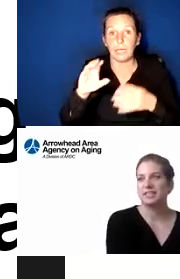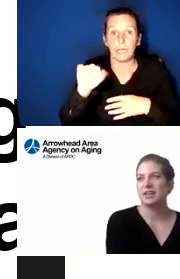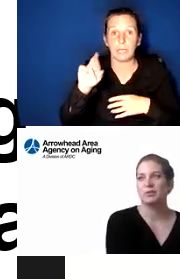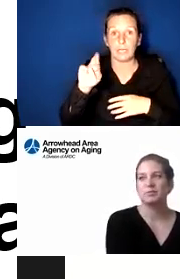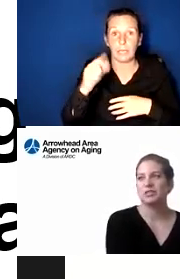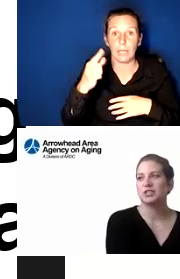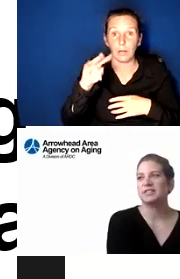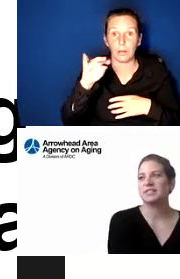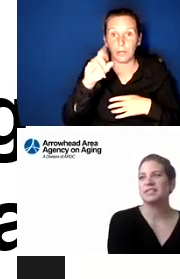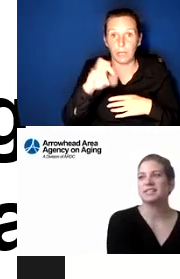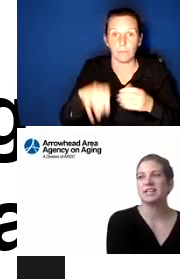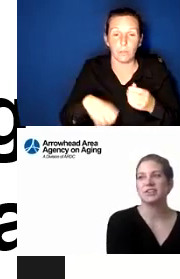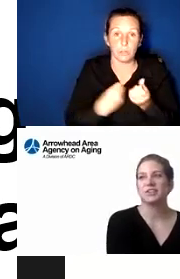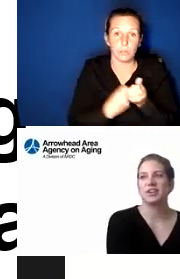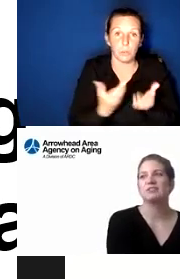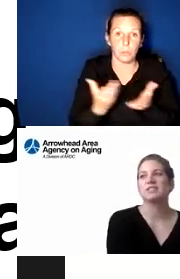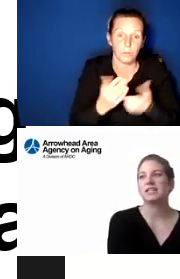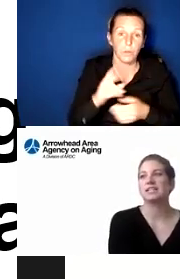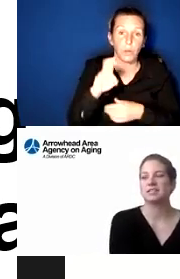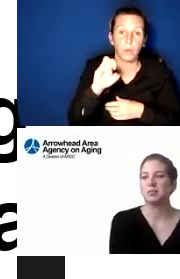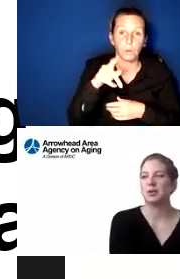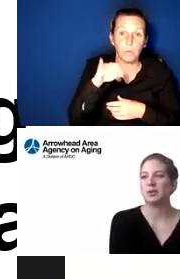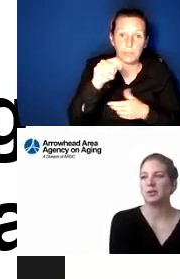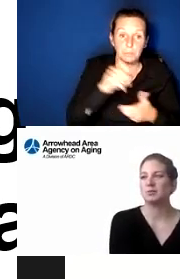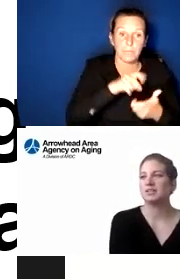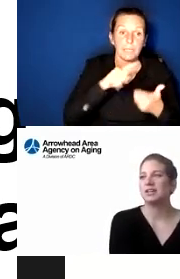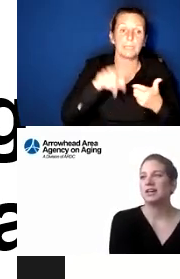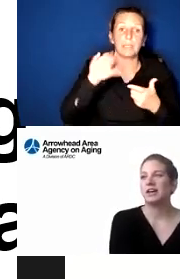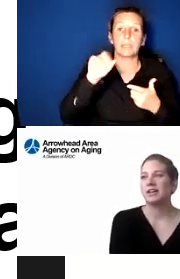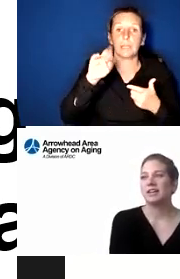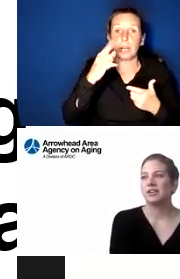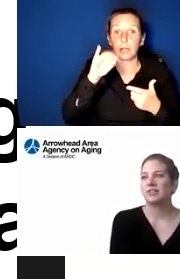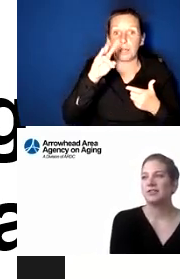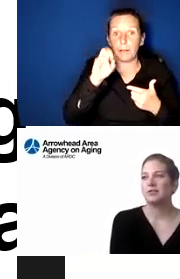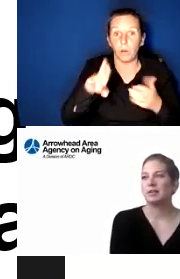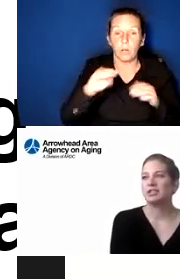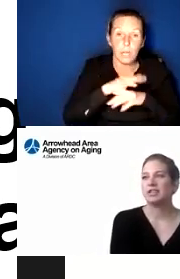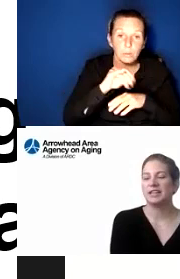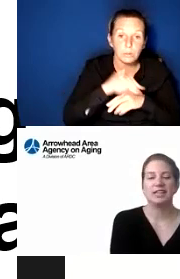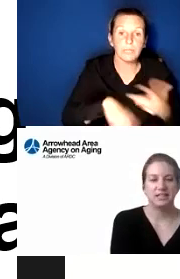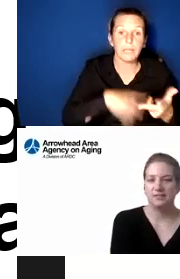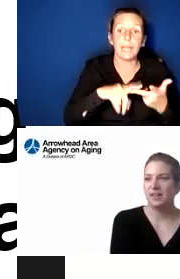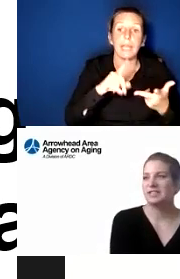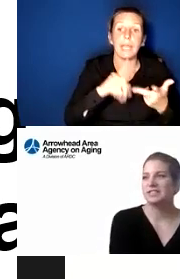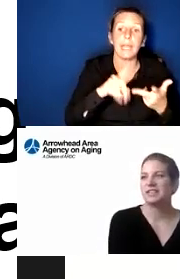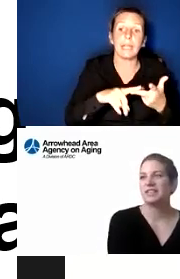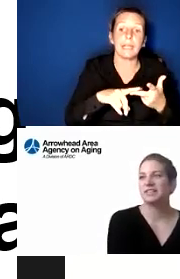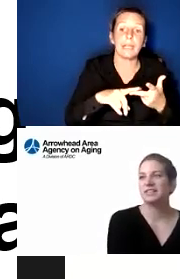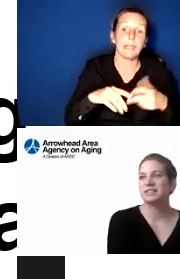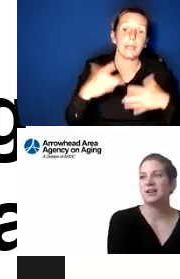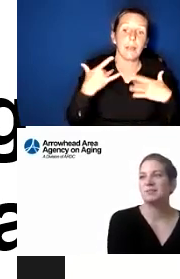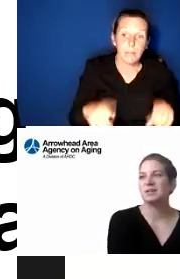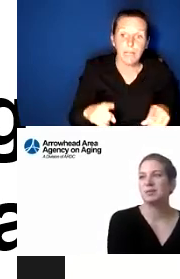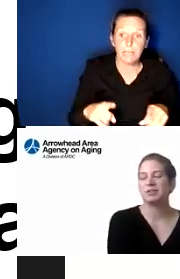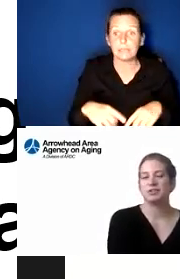is respite services, caregiver counseling, support groups, caregiver information and events,